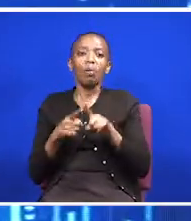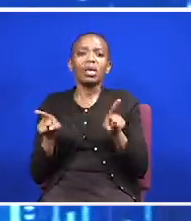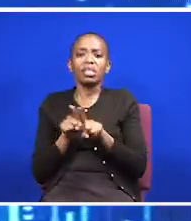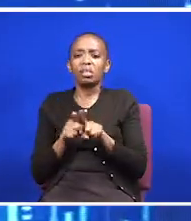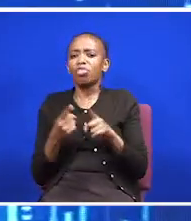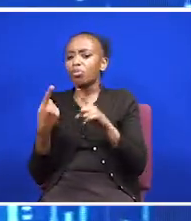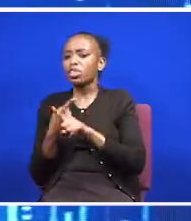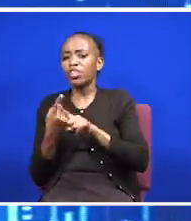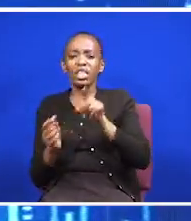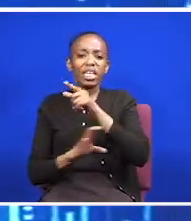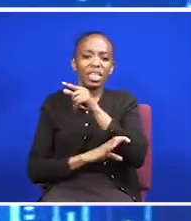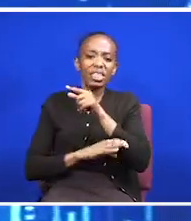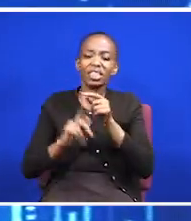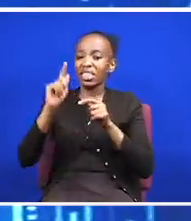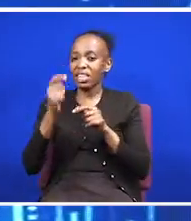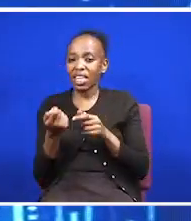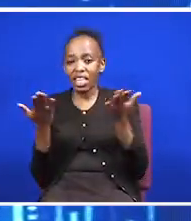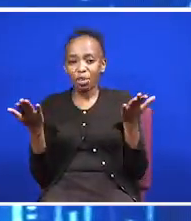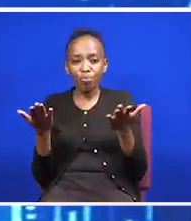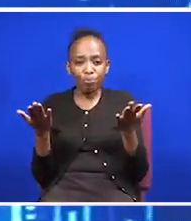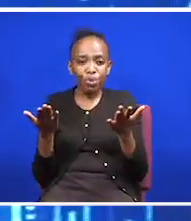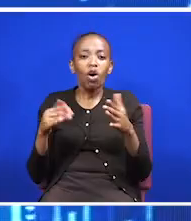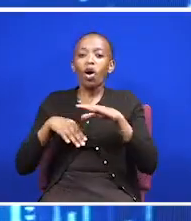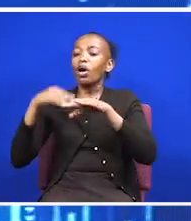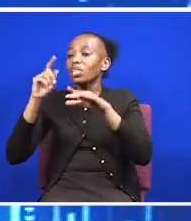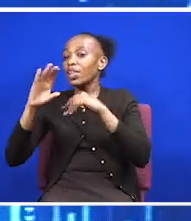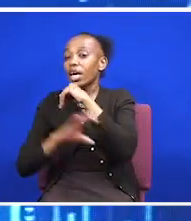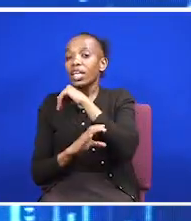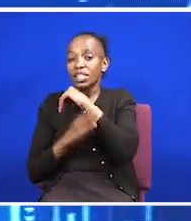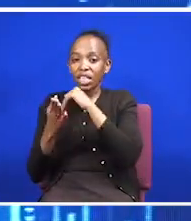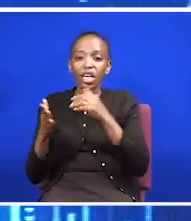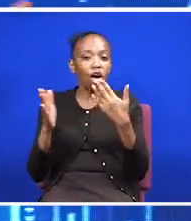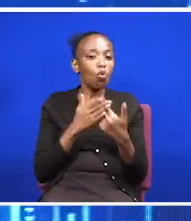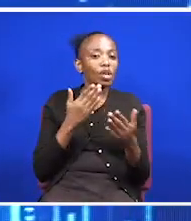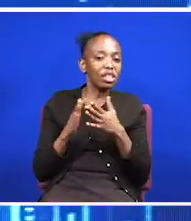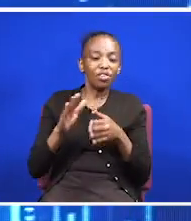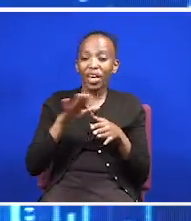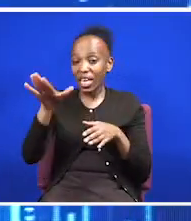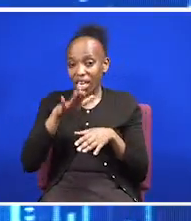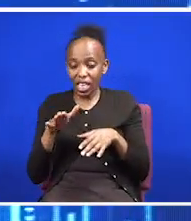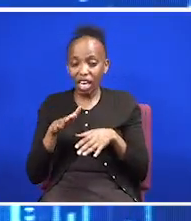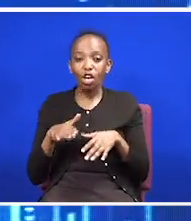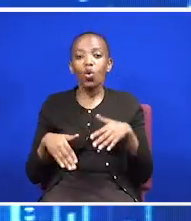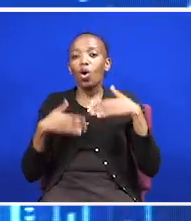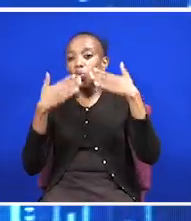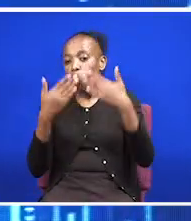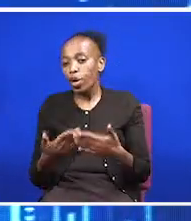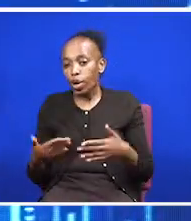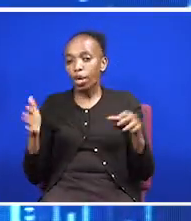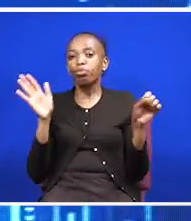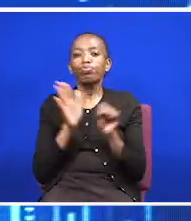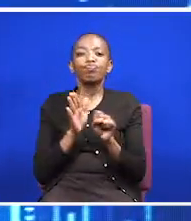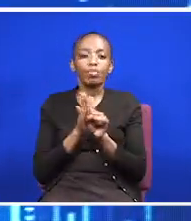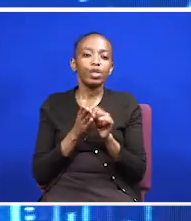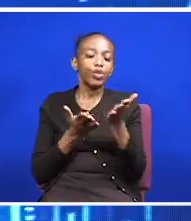from wherever you're joining us, in Kenya, in or outside this country, whatever continent, you're very, very, very welcome